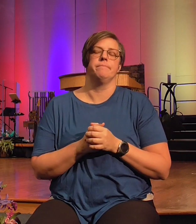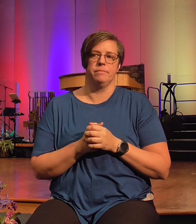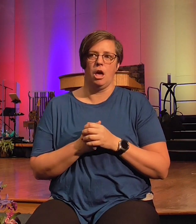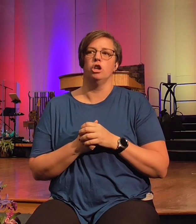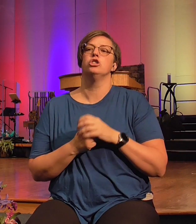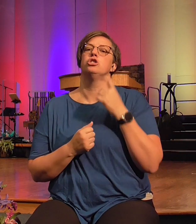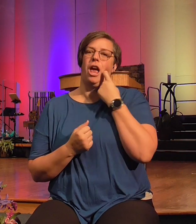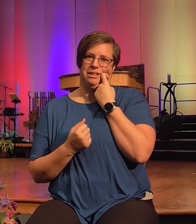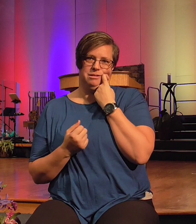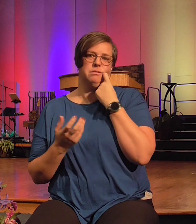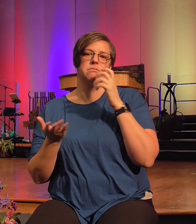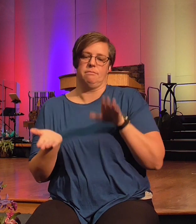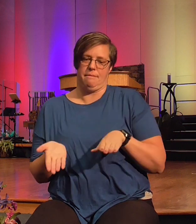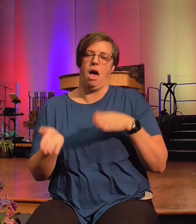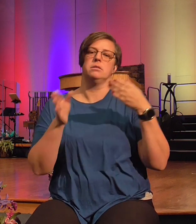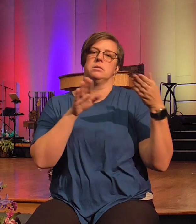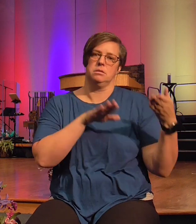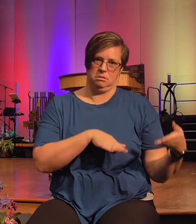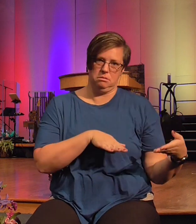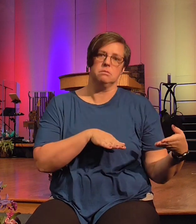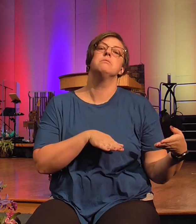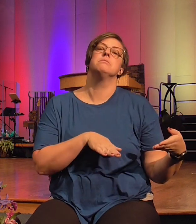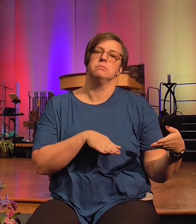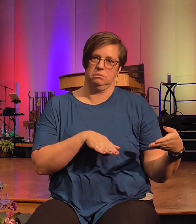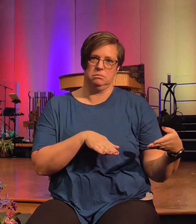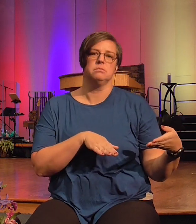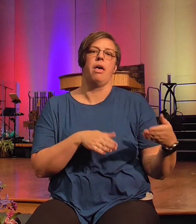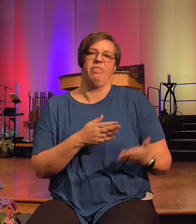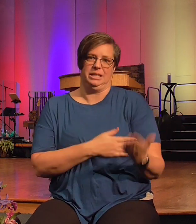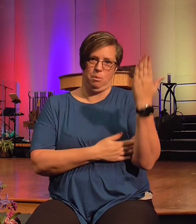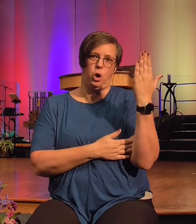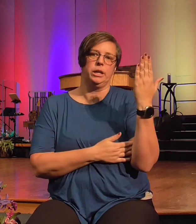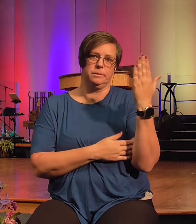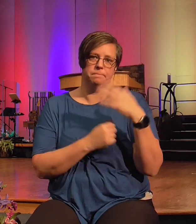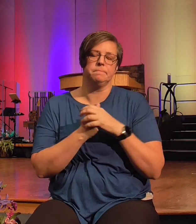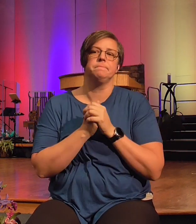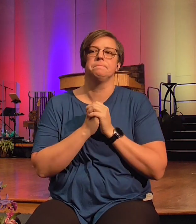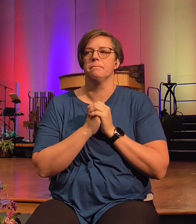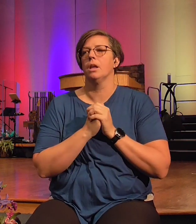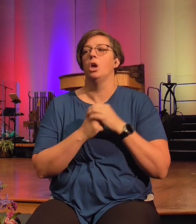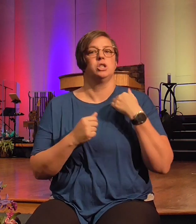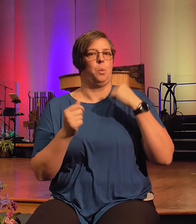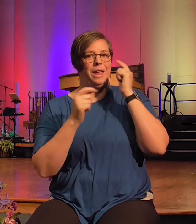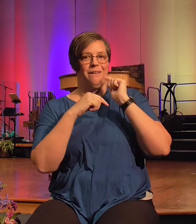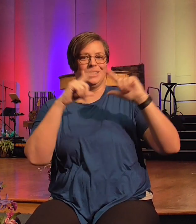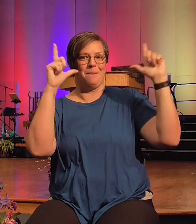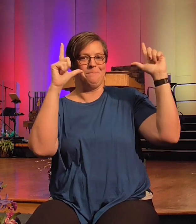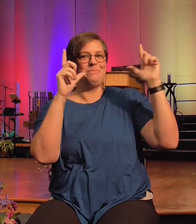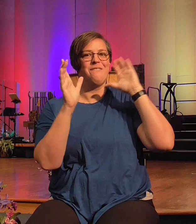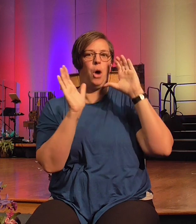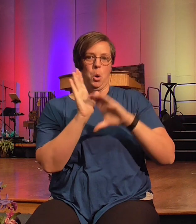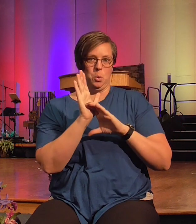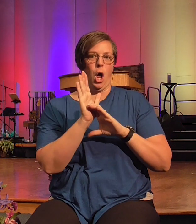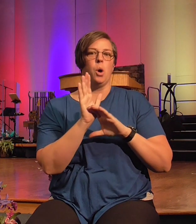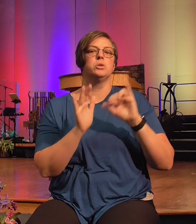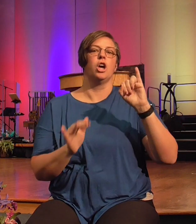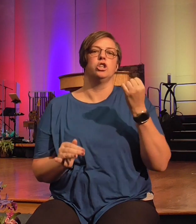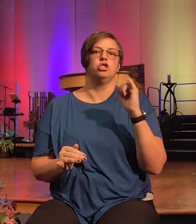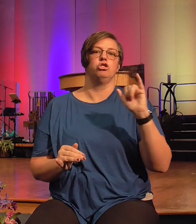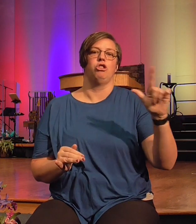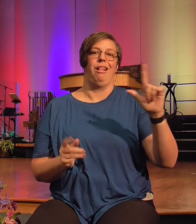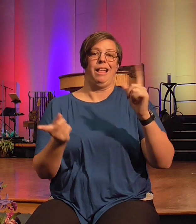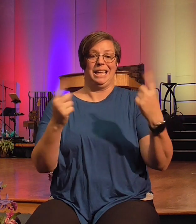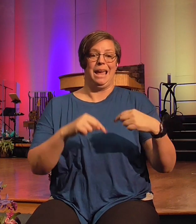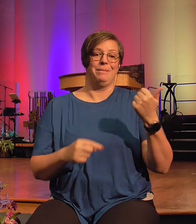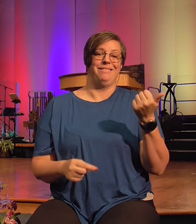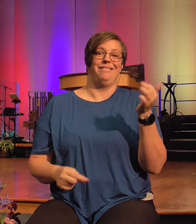her transition into the next plane of existence this morning. There are some photos of her. And Jill came here in